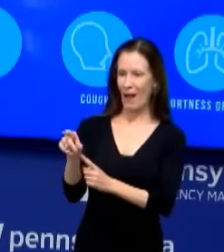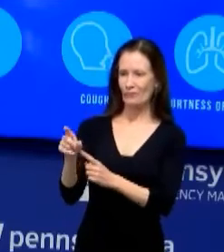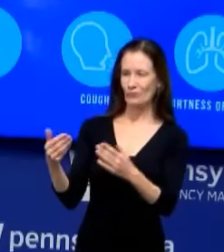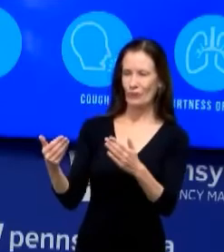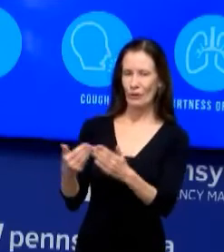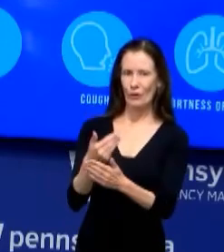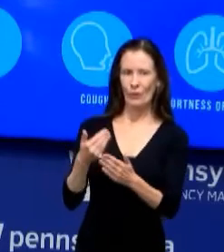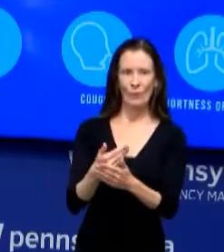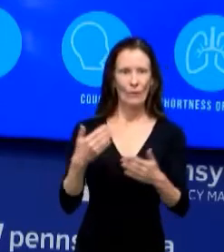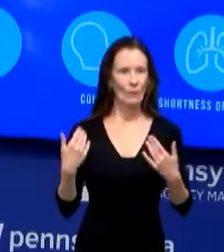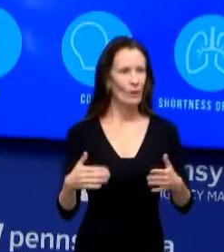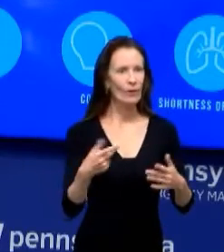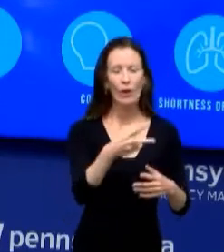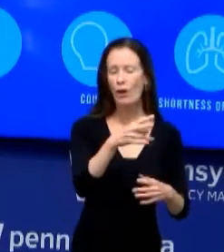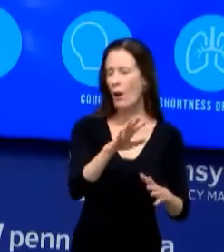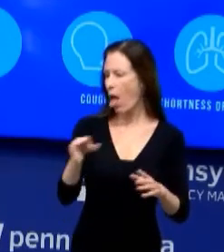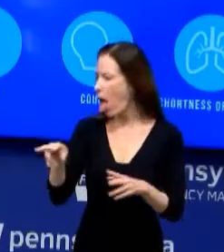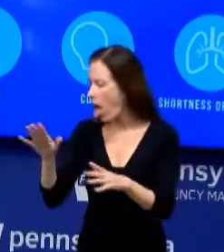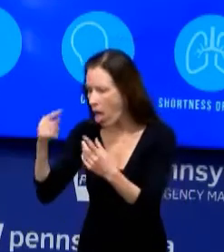possible.